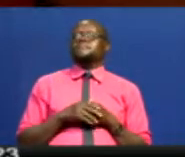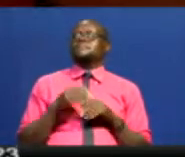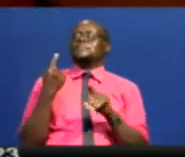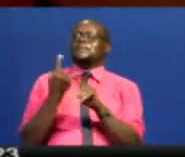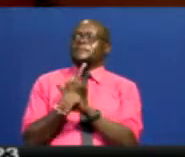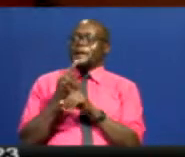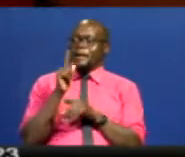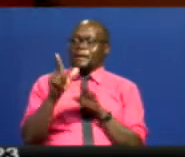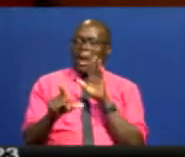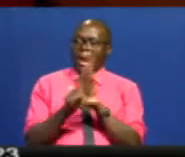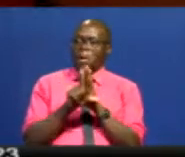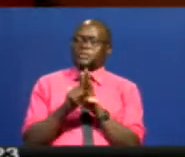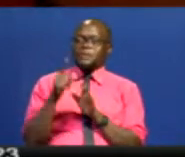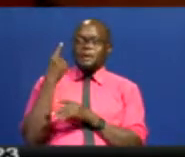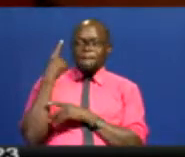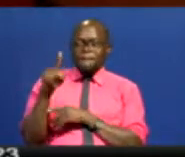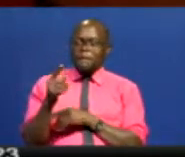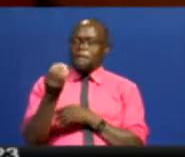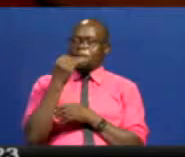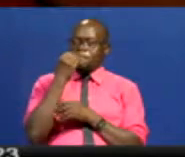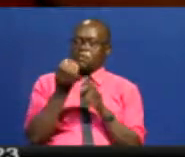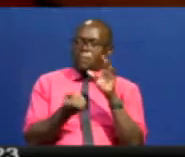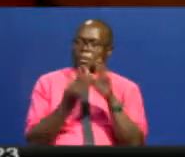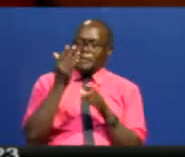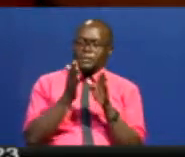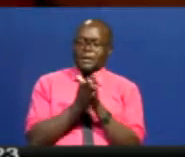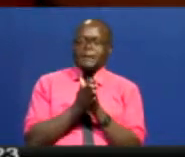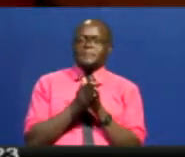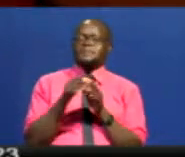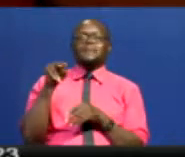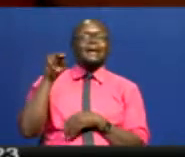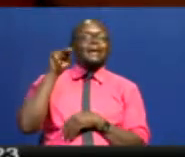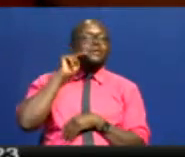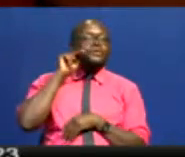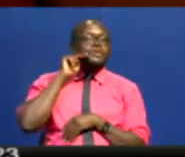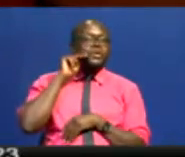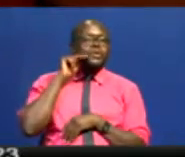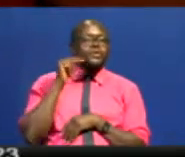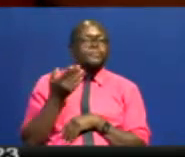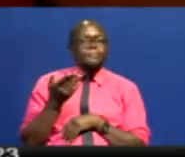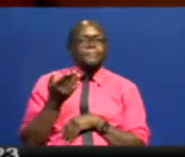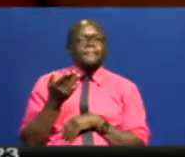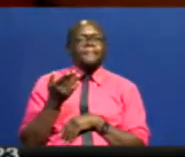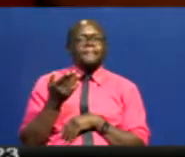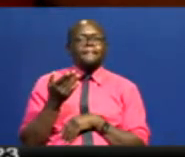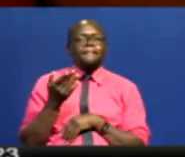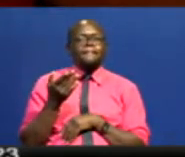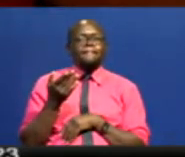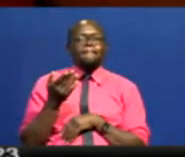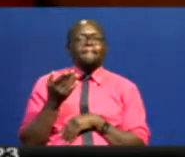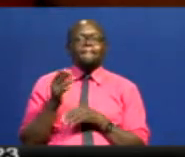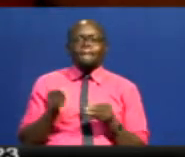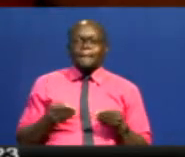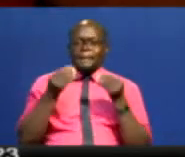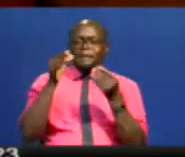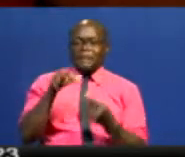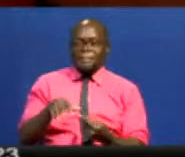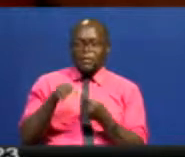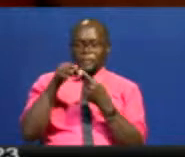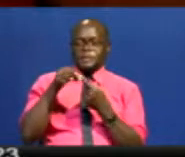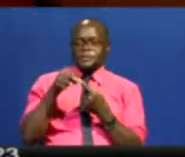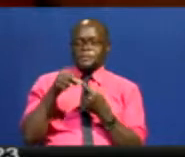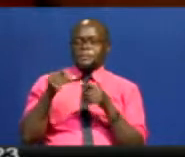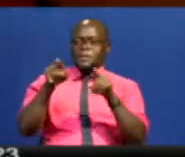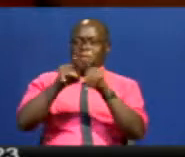various legal framework for food production and nutrition is is given priority.